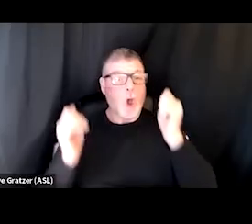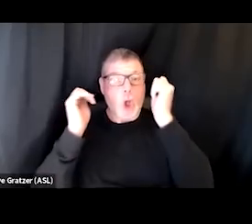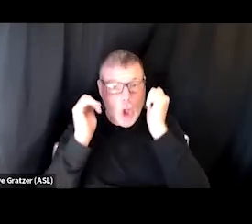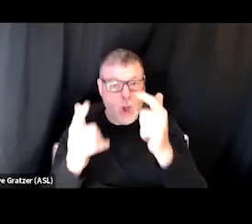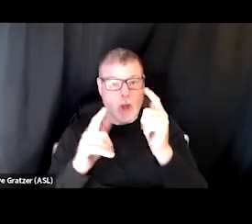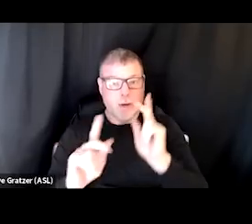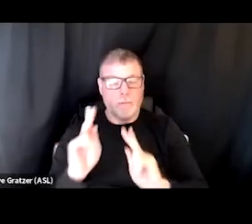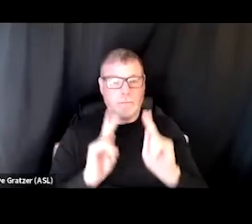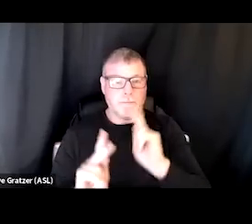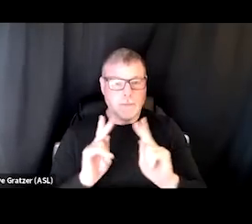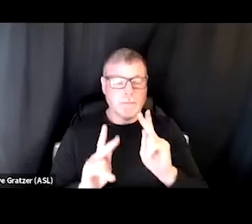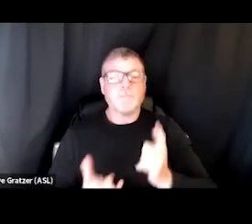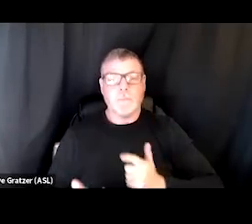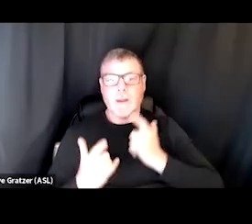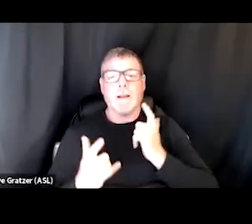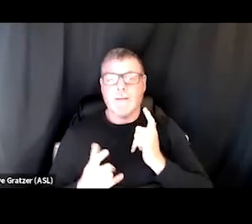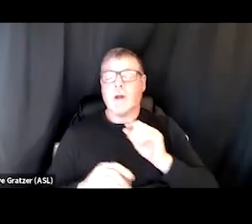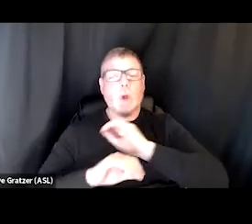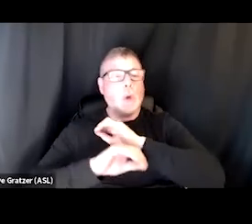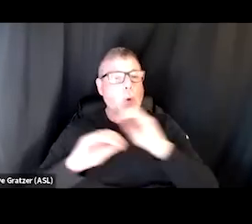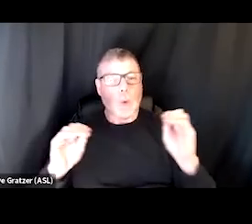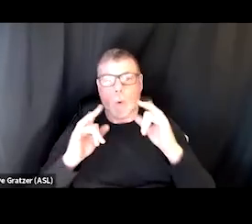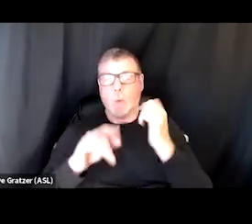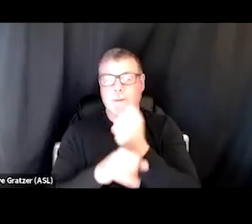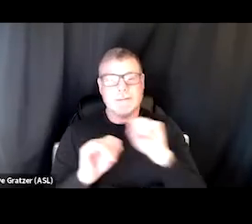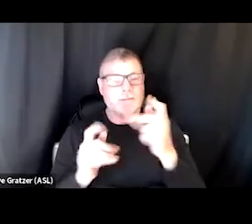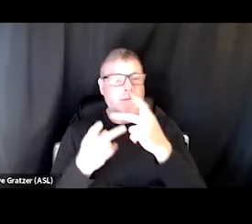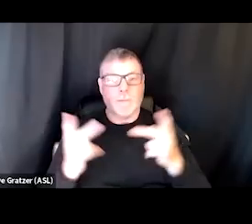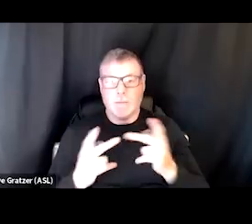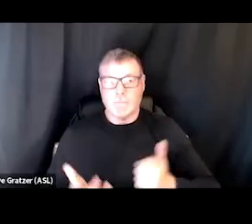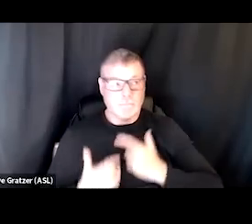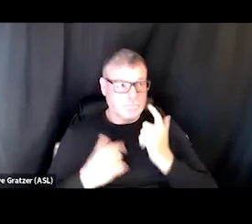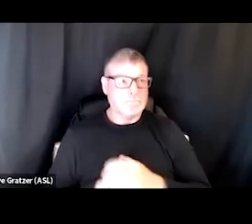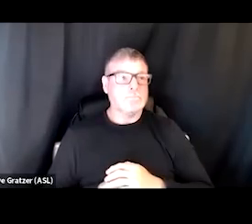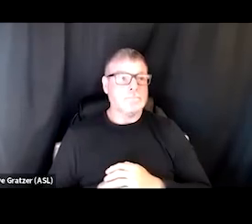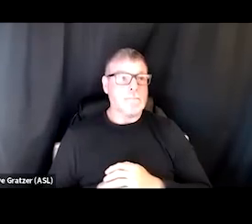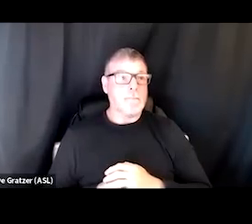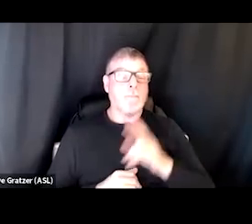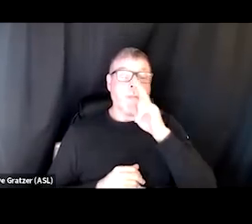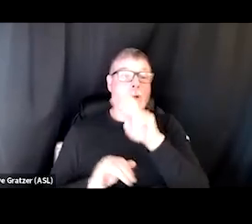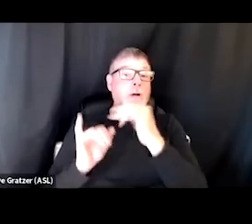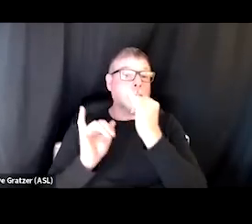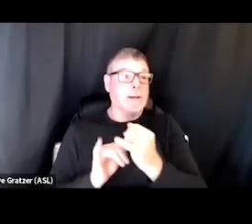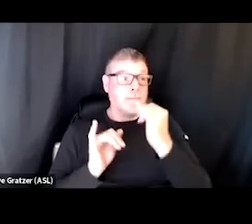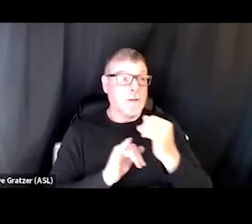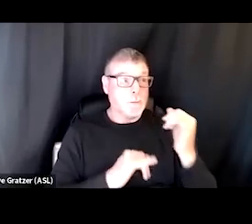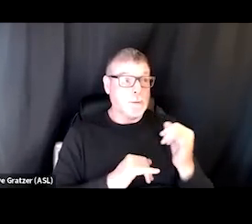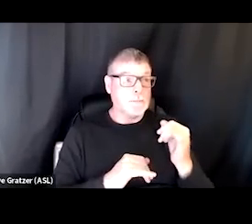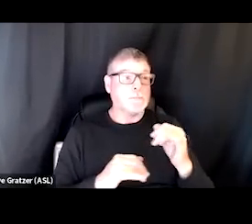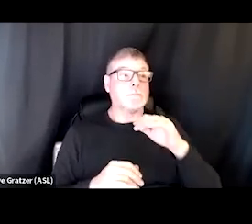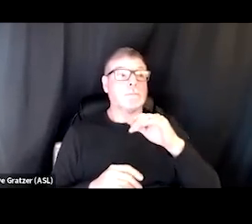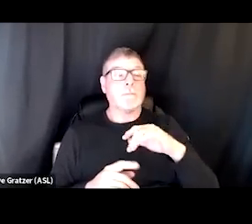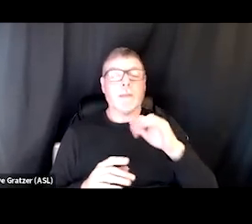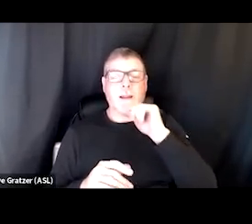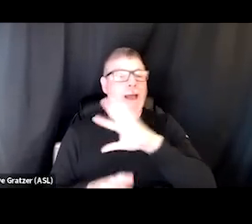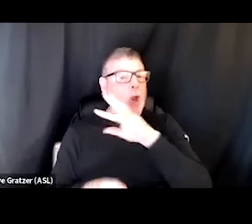people are living in an unsheltered environment. And then when you look just at individuals, so not taking into consideration